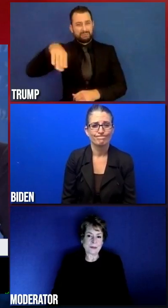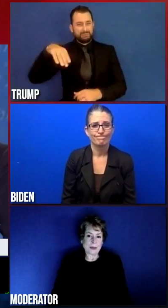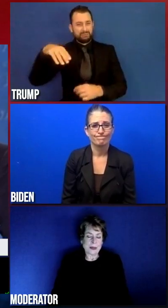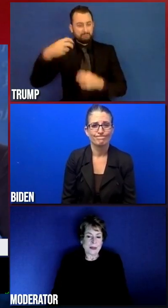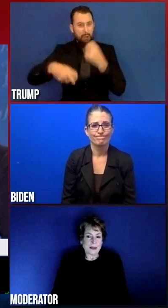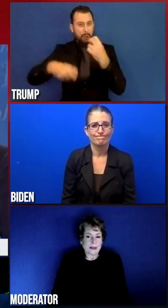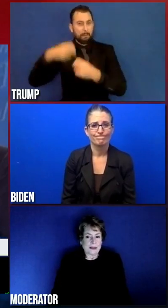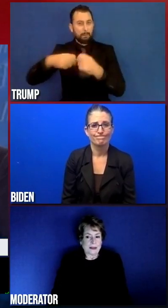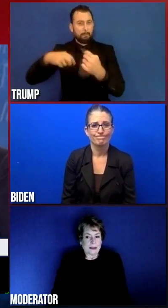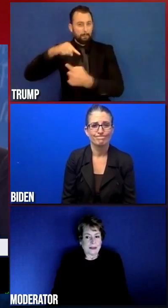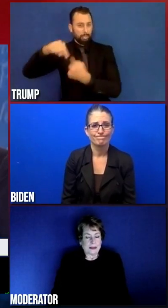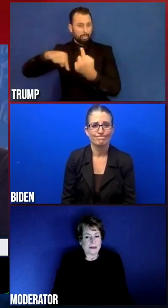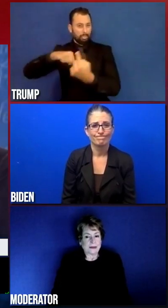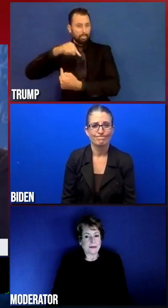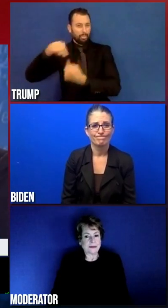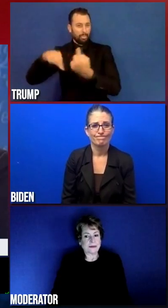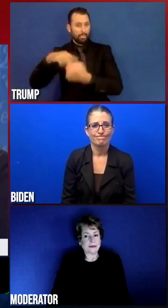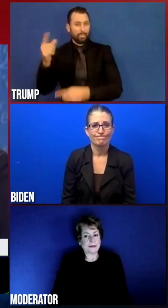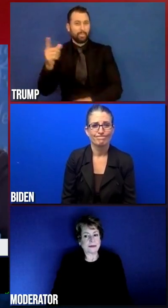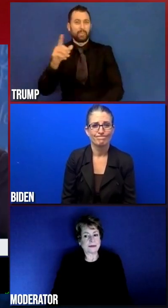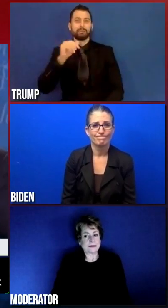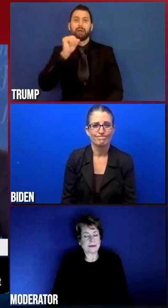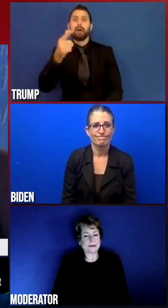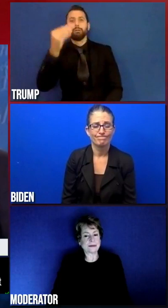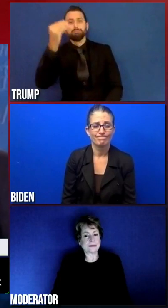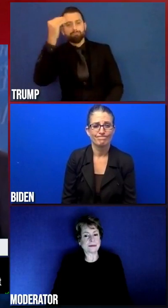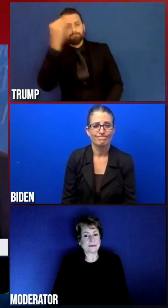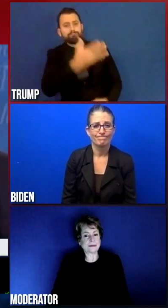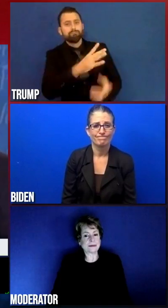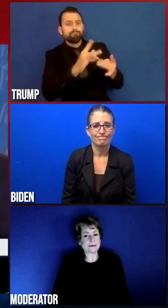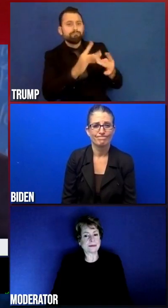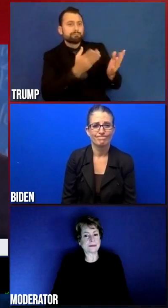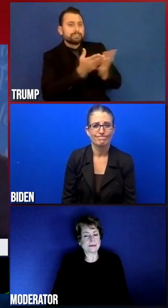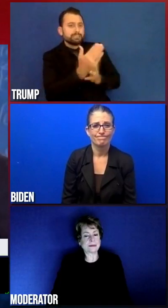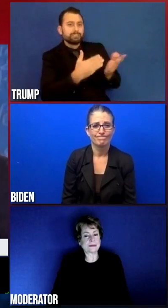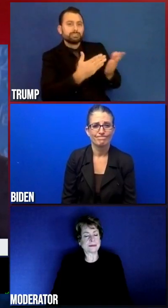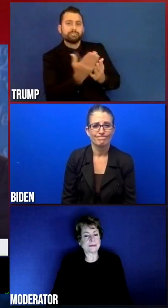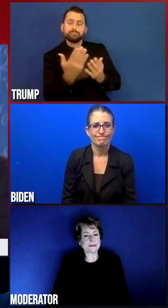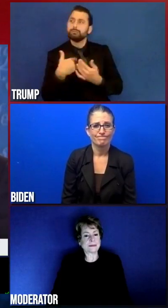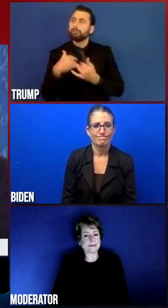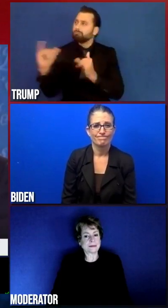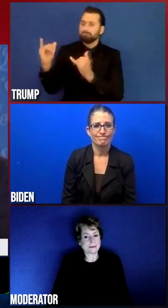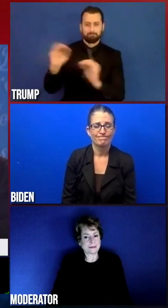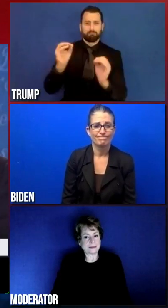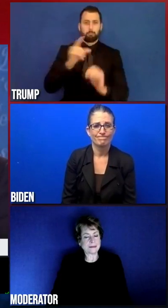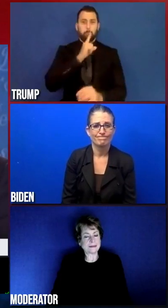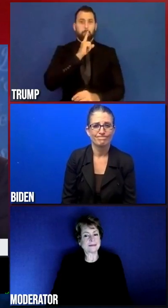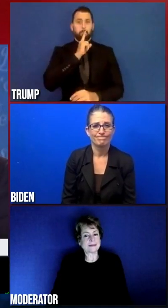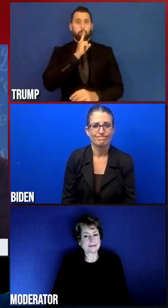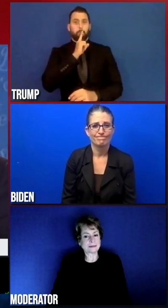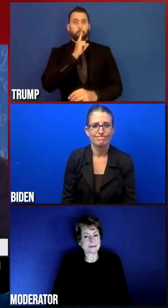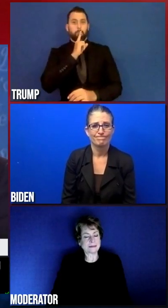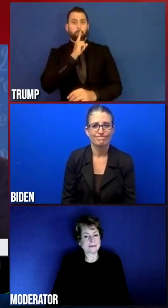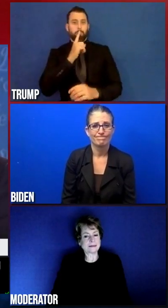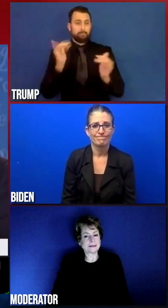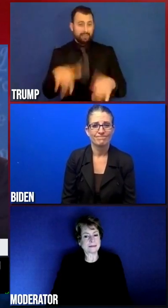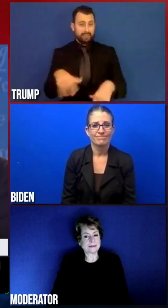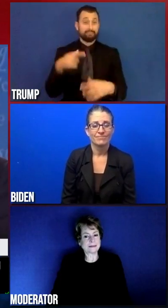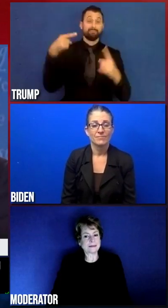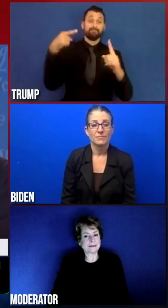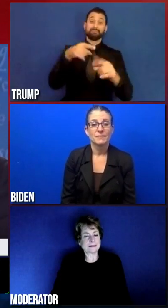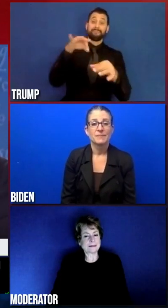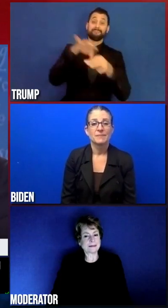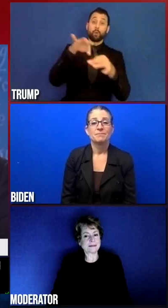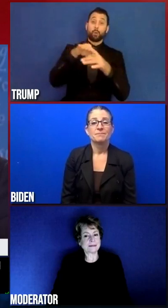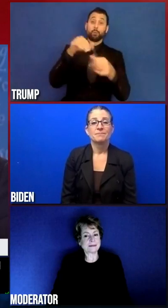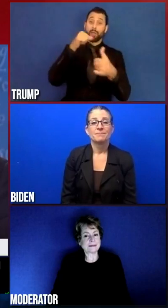okay, solicited is okay. You're soliciting, you're asking, they send it back, you send it back. I did that. If you have an unsolicited, they're